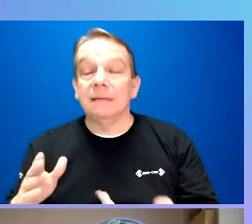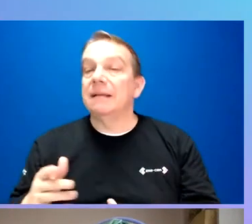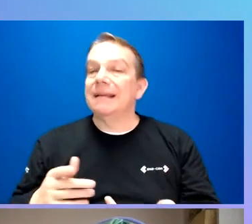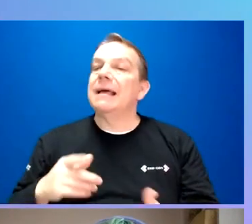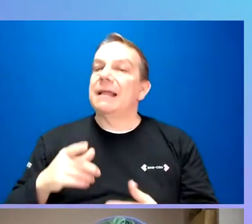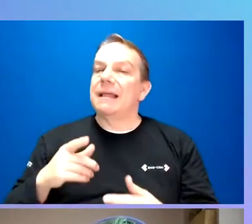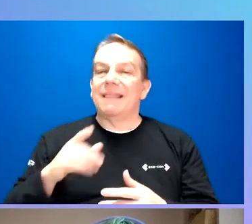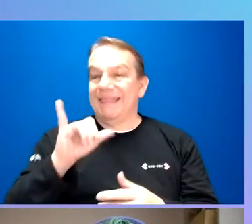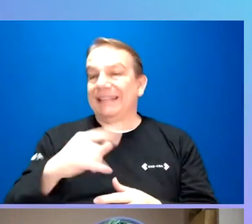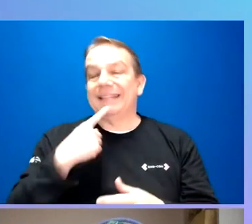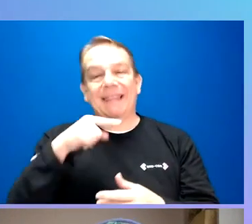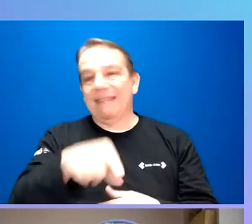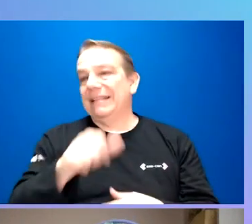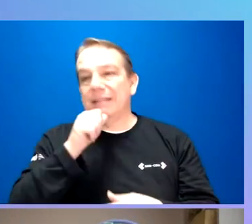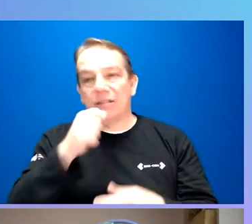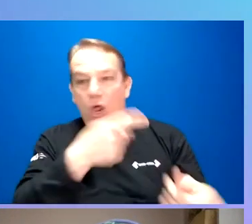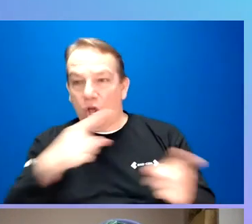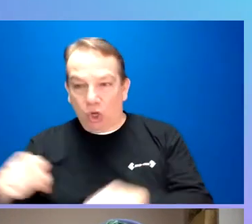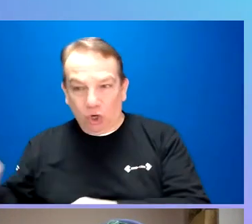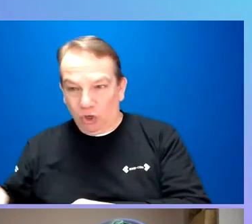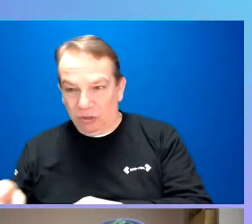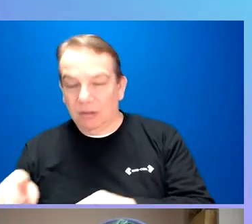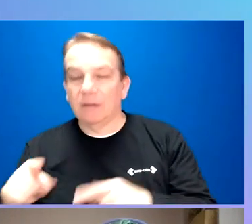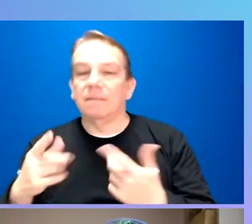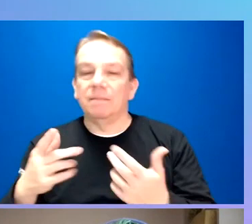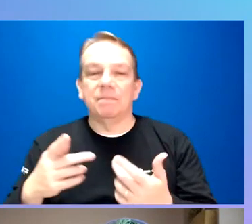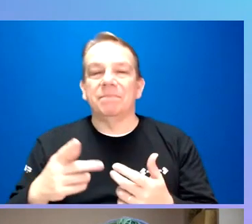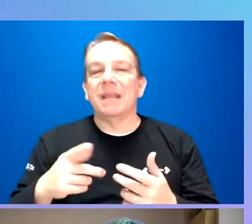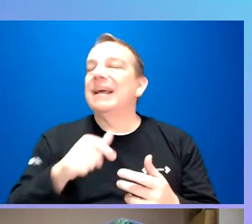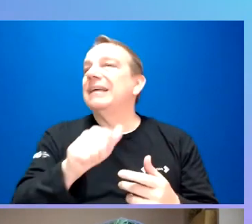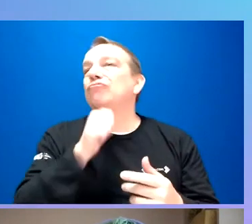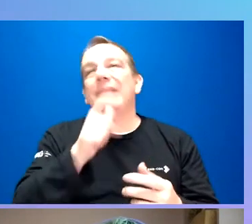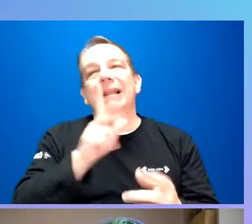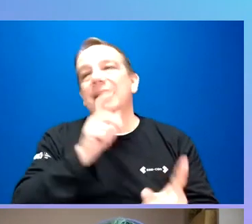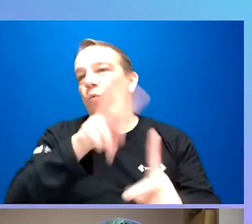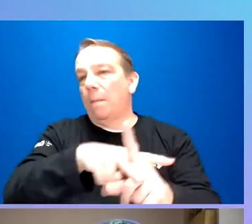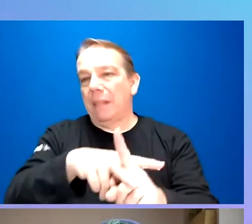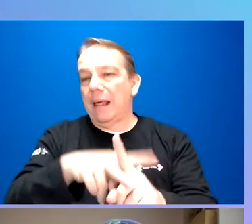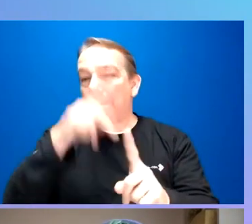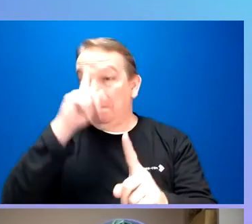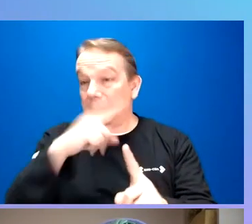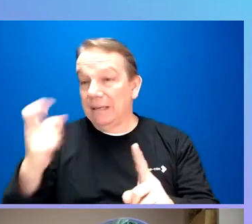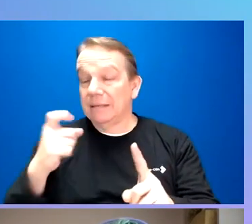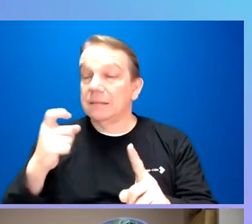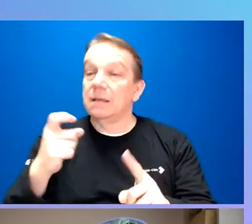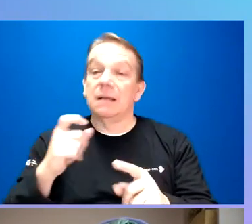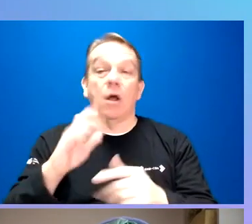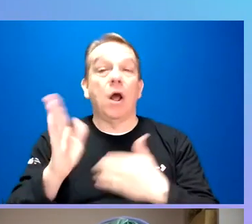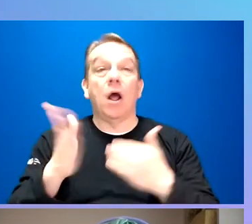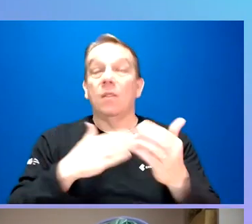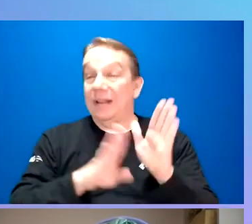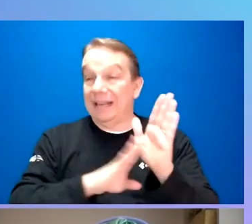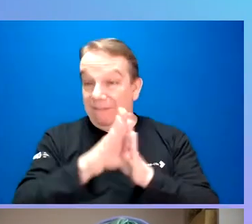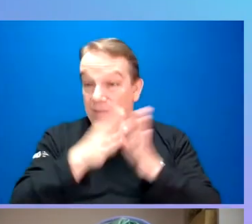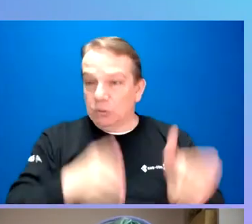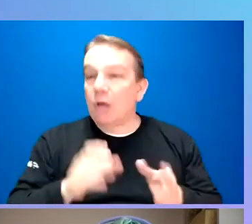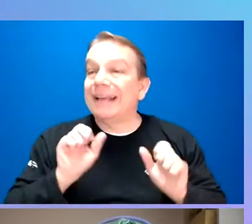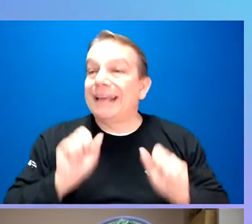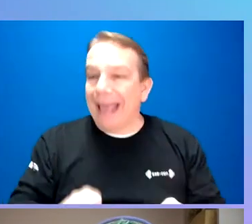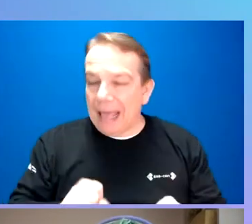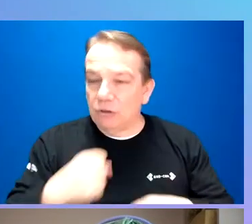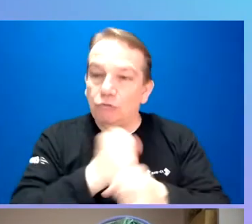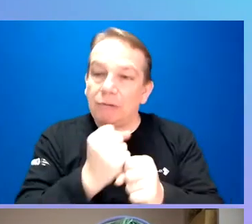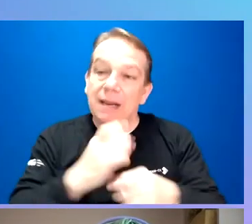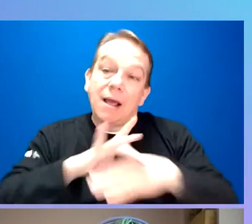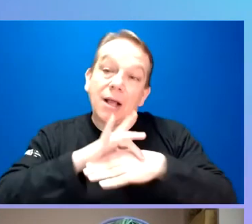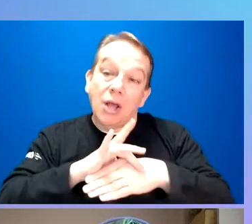actually occur. So we can think of this as really an inapplicable criteria because although developers are able to create